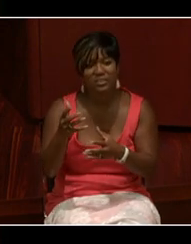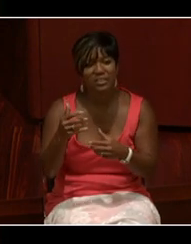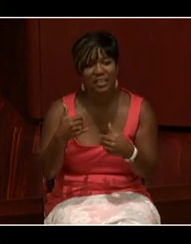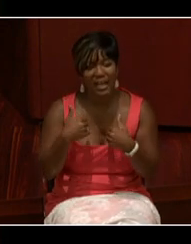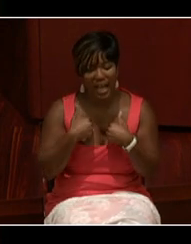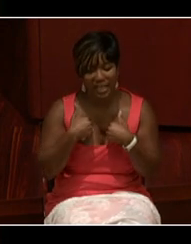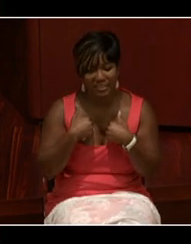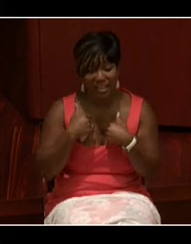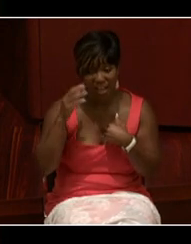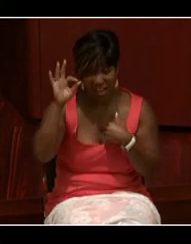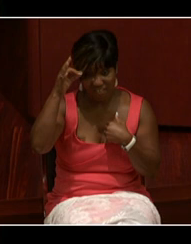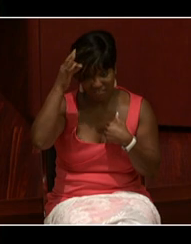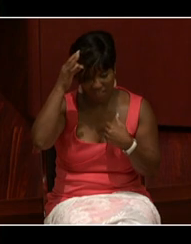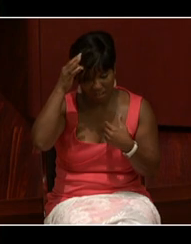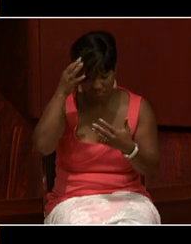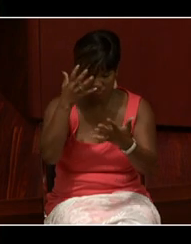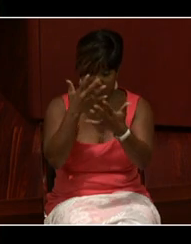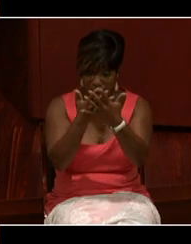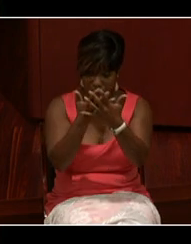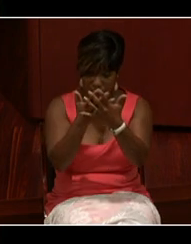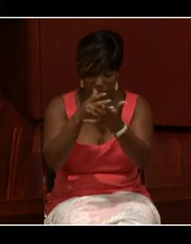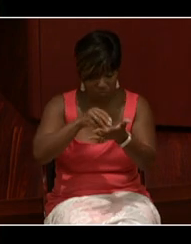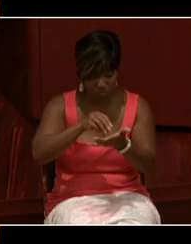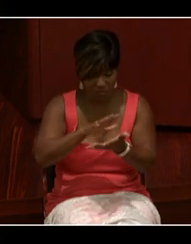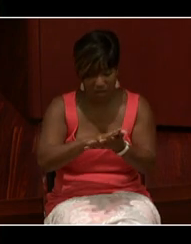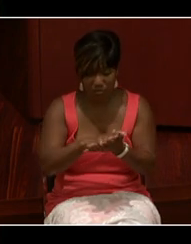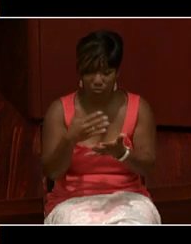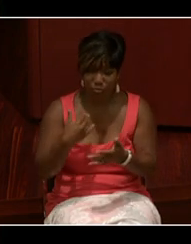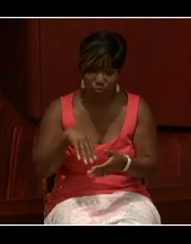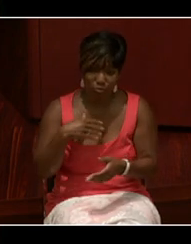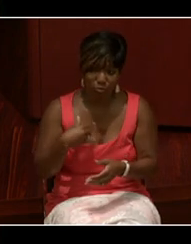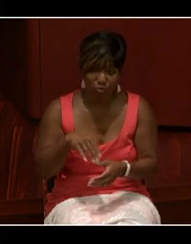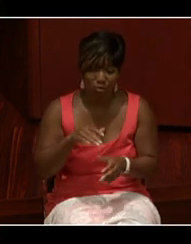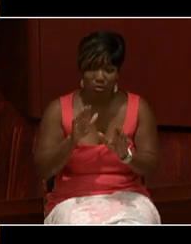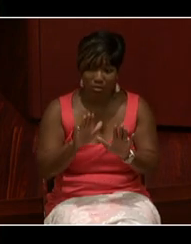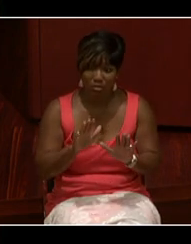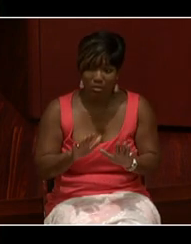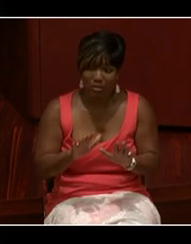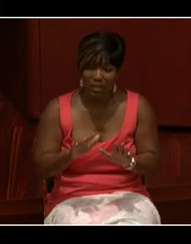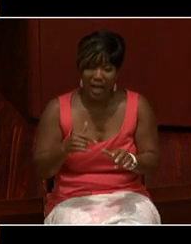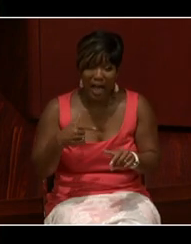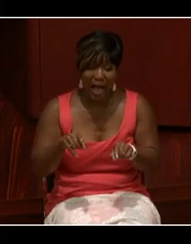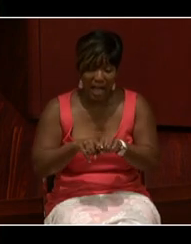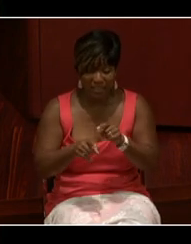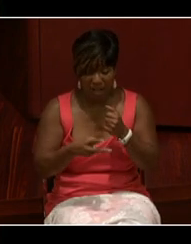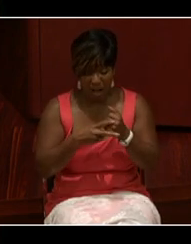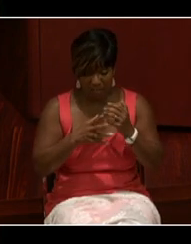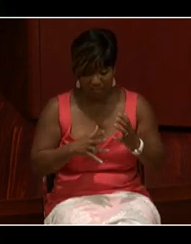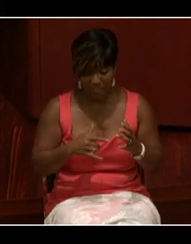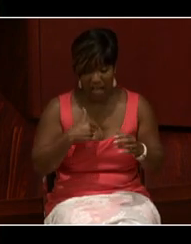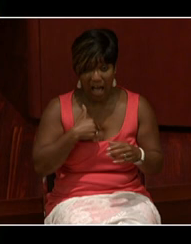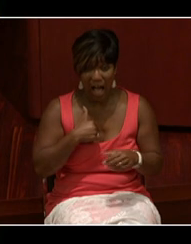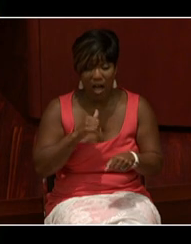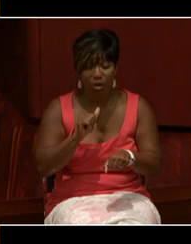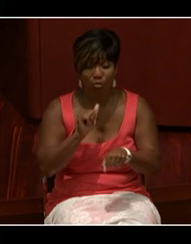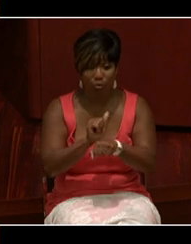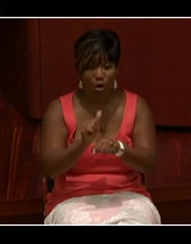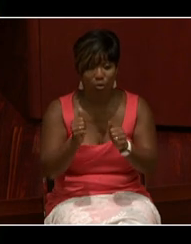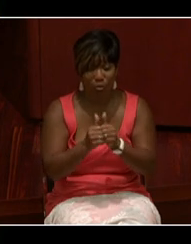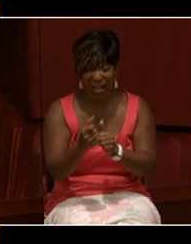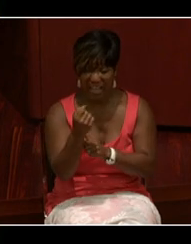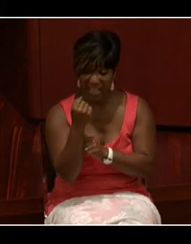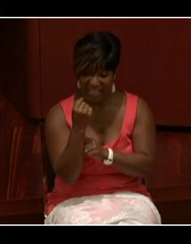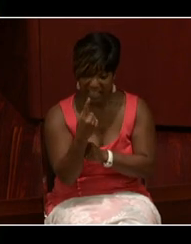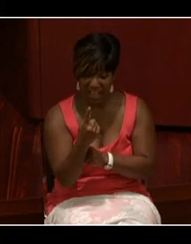records certainly fall within this category. As an archivist of the National Archives of Kansas City, I work with Leavenworth Federal